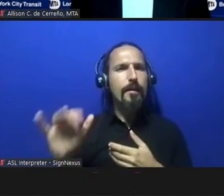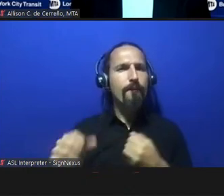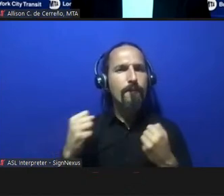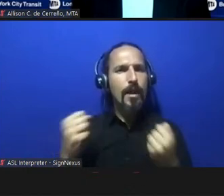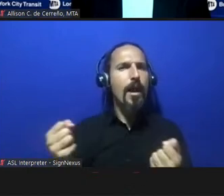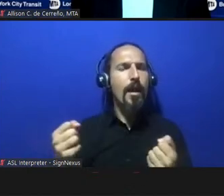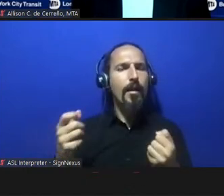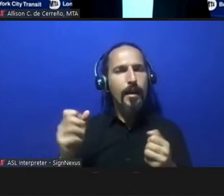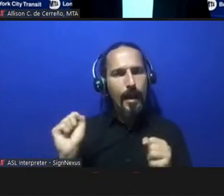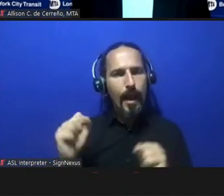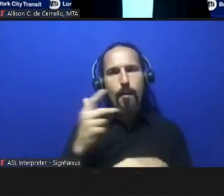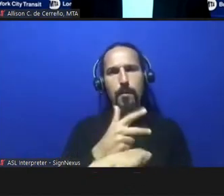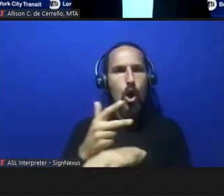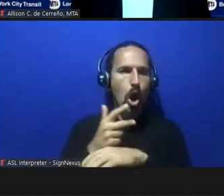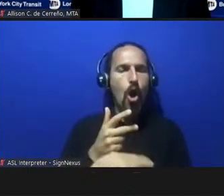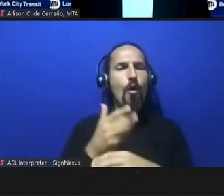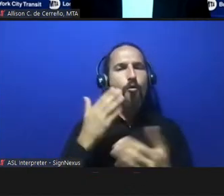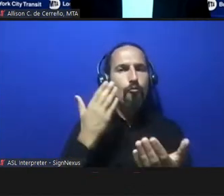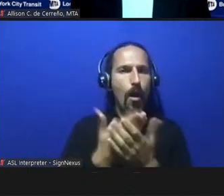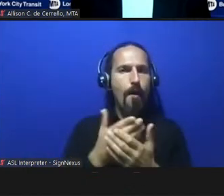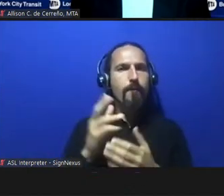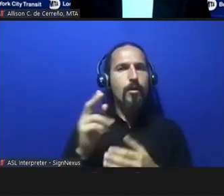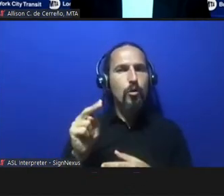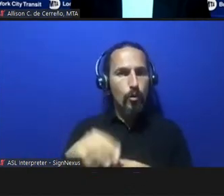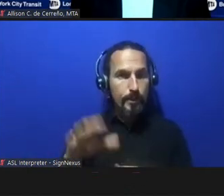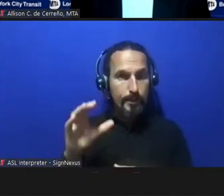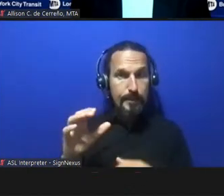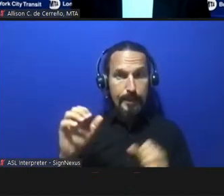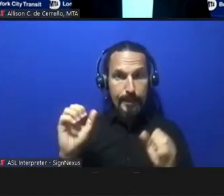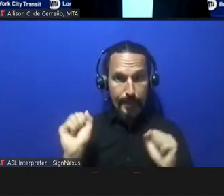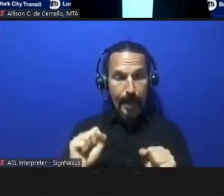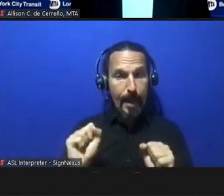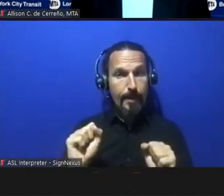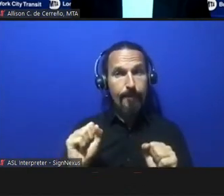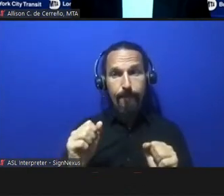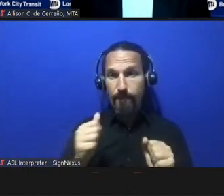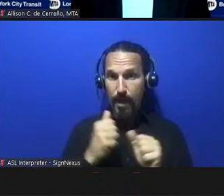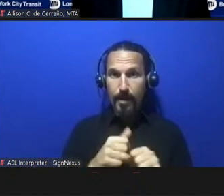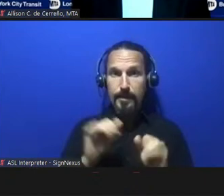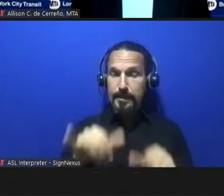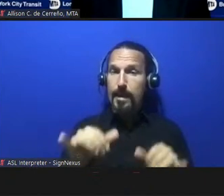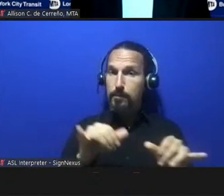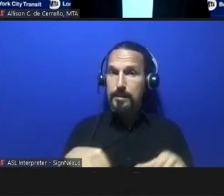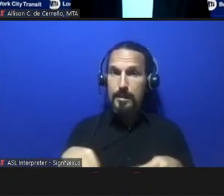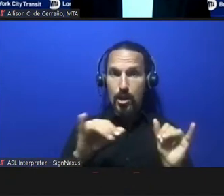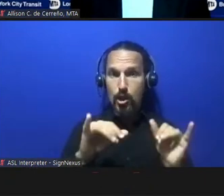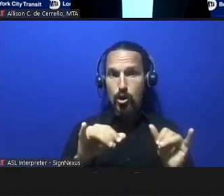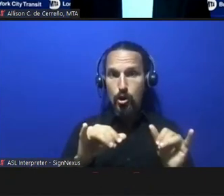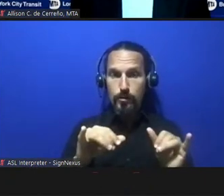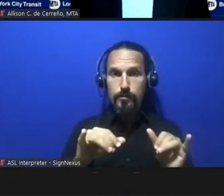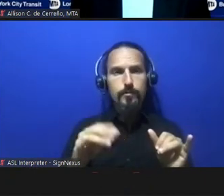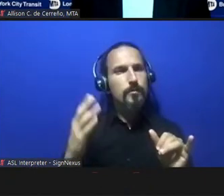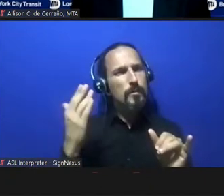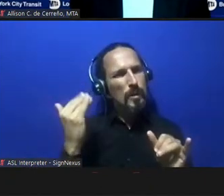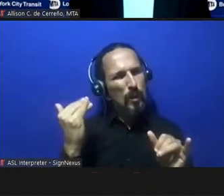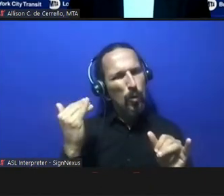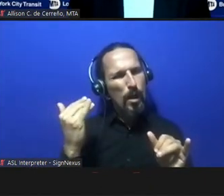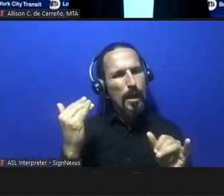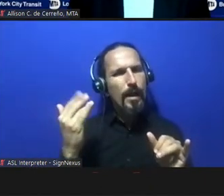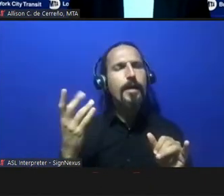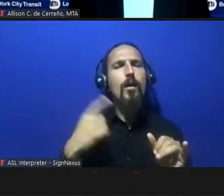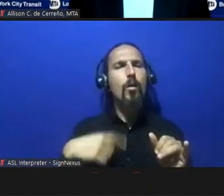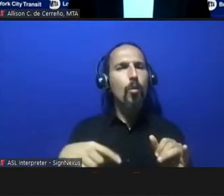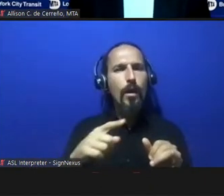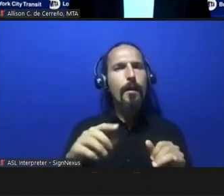allowed to park and enter into new york city will they be held to the same standards and why is that because we're